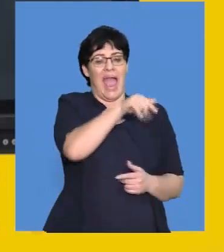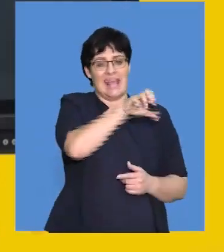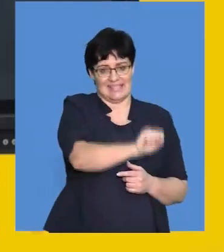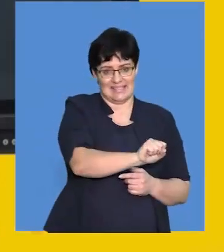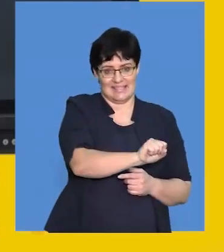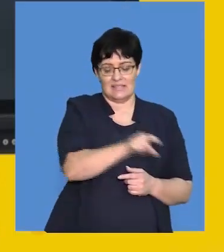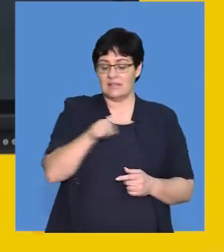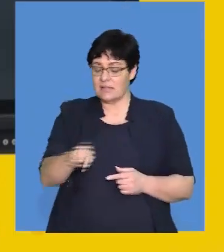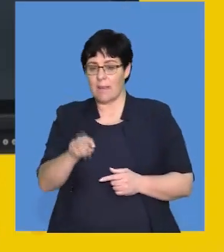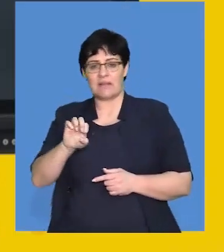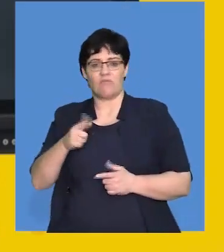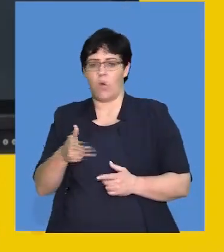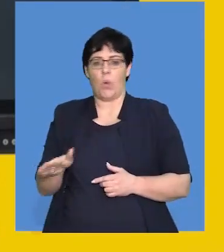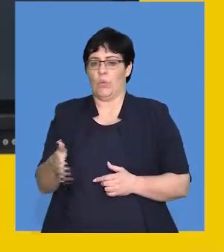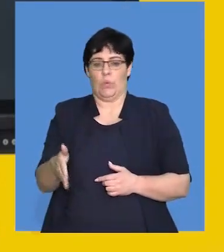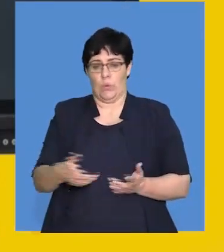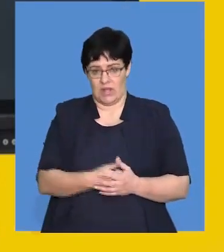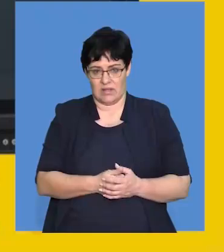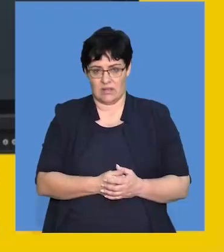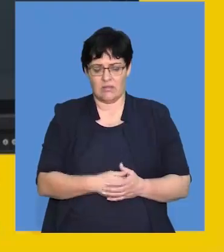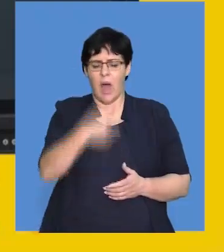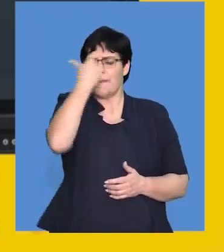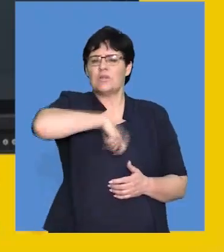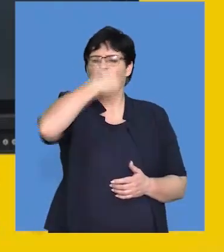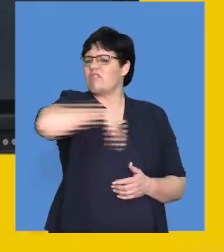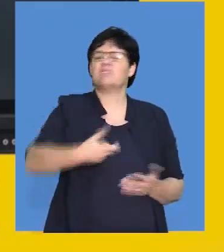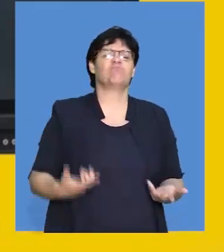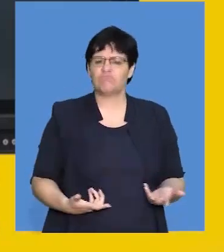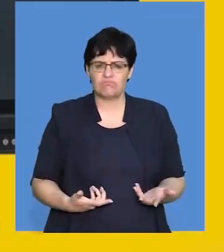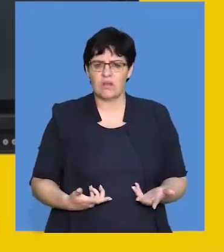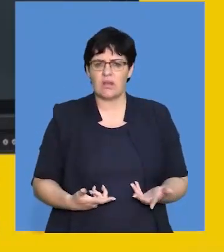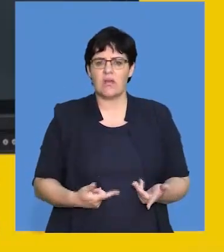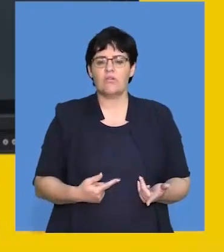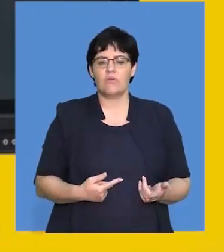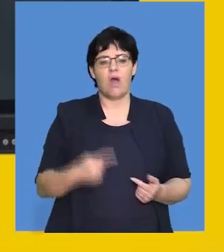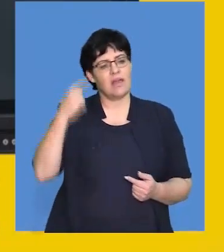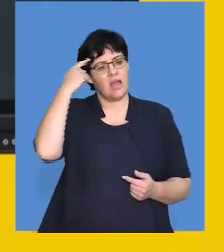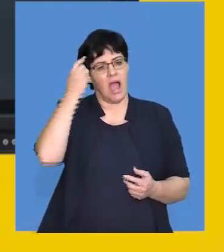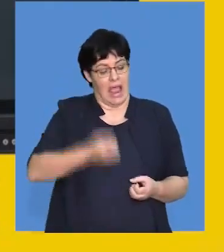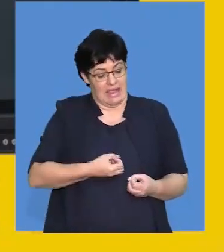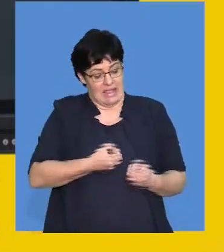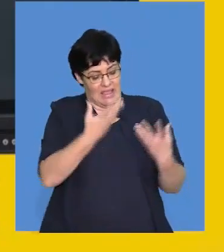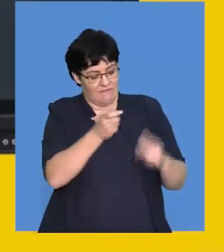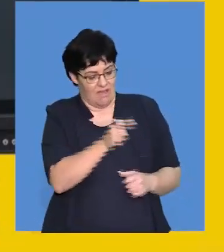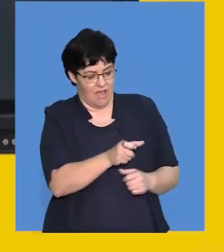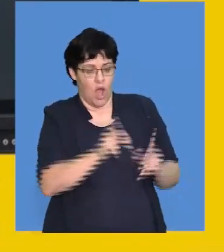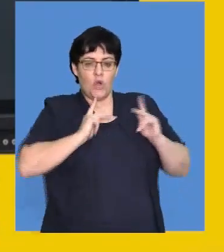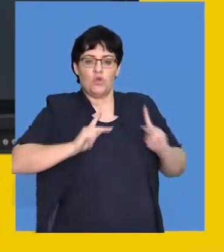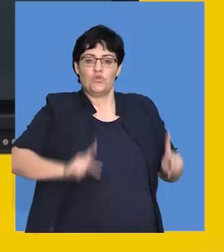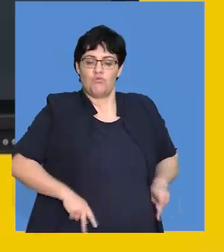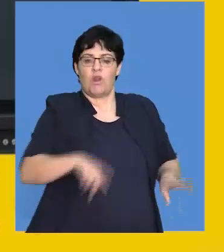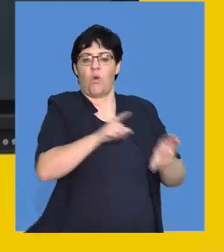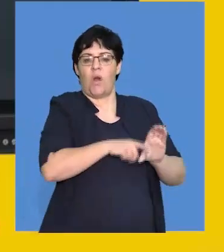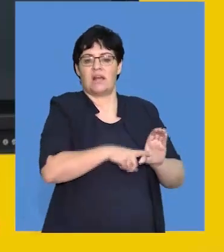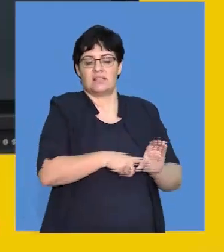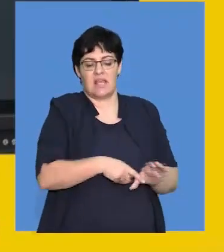and metaphor doesn't have that. Personification, of course, is when you give human qualities